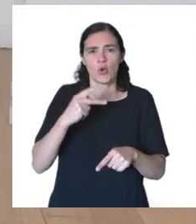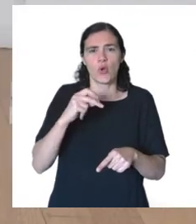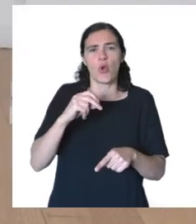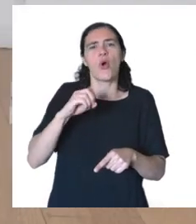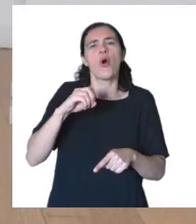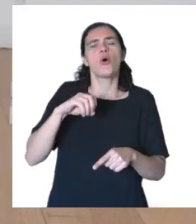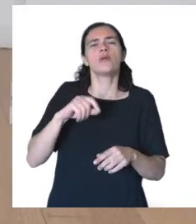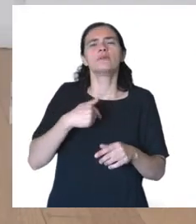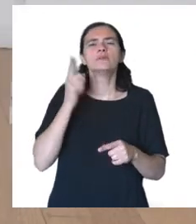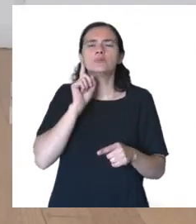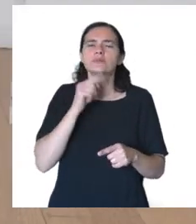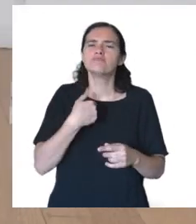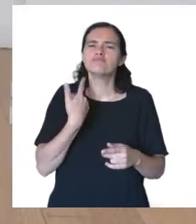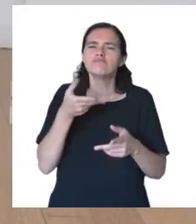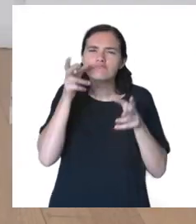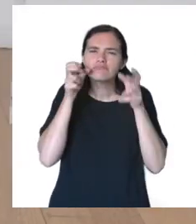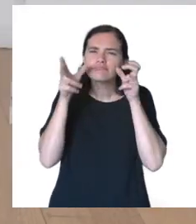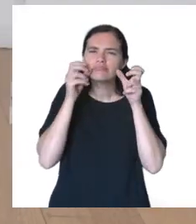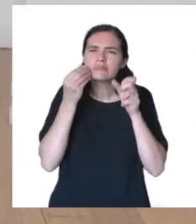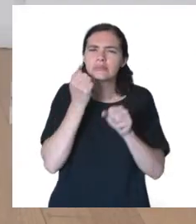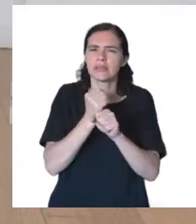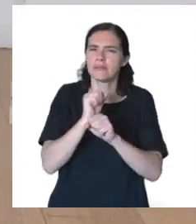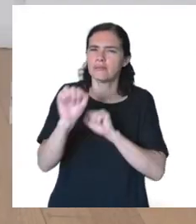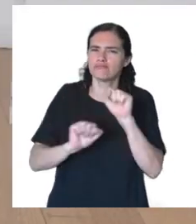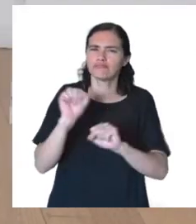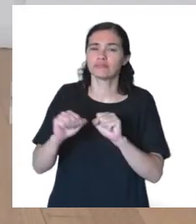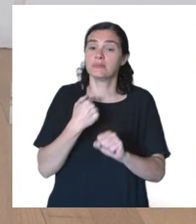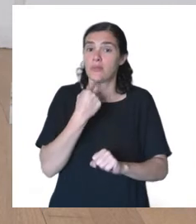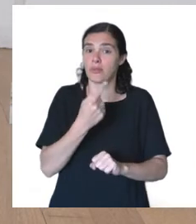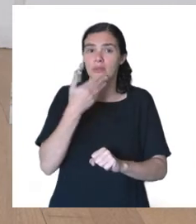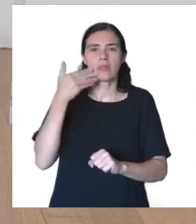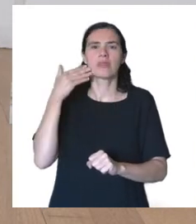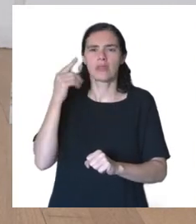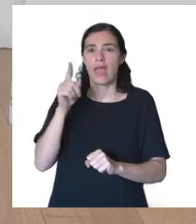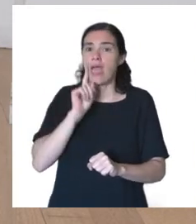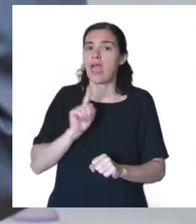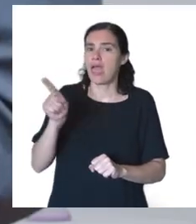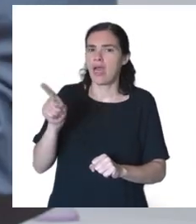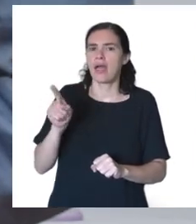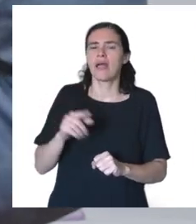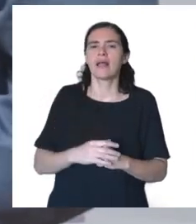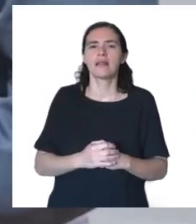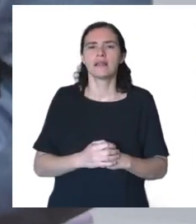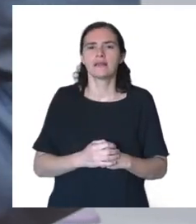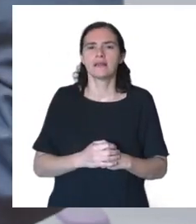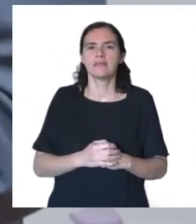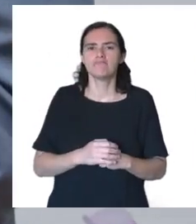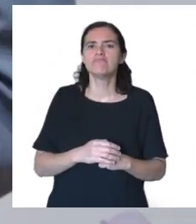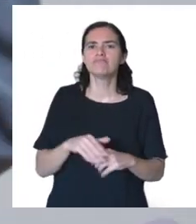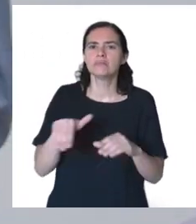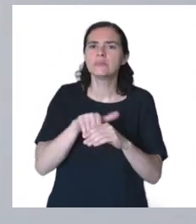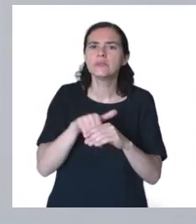that are important to capture the way she works. As I mentioned earlier, she was early